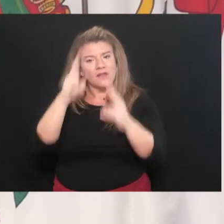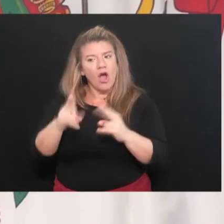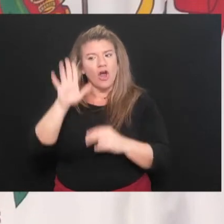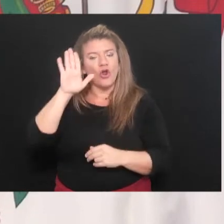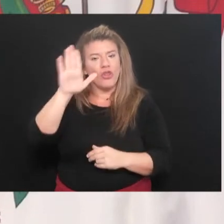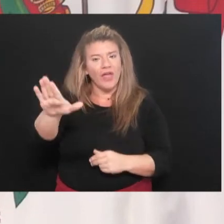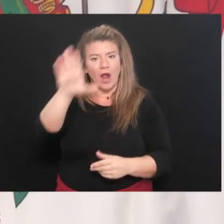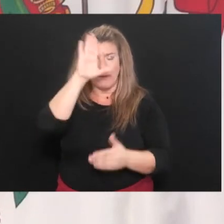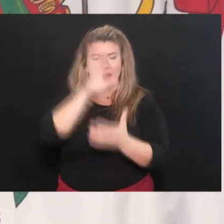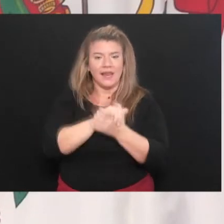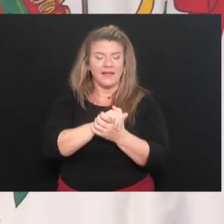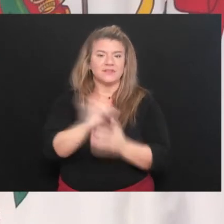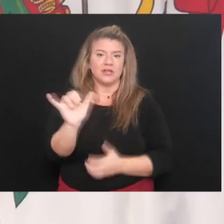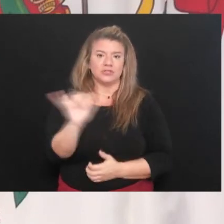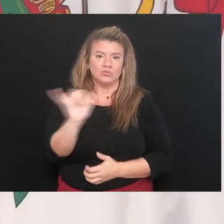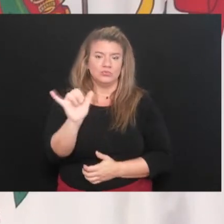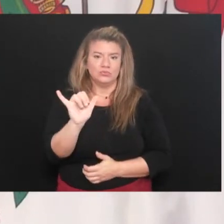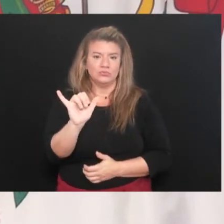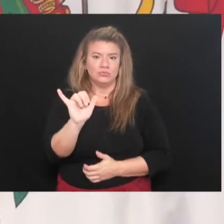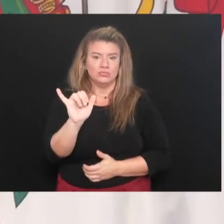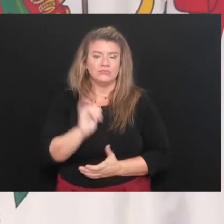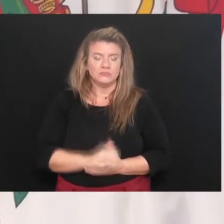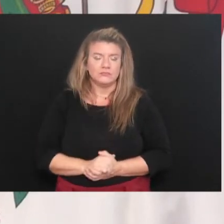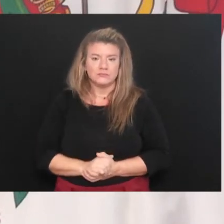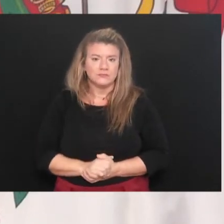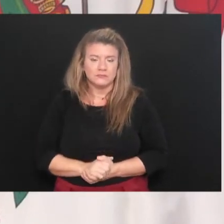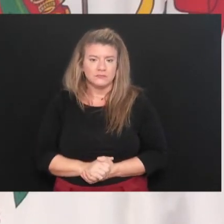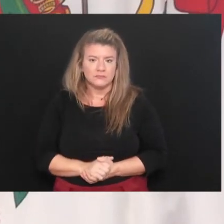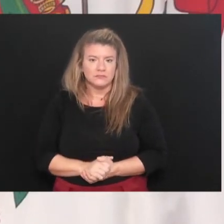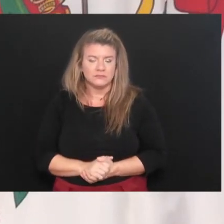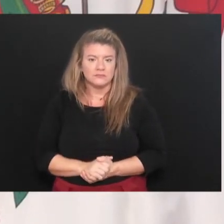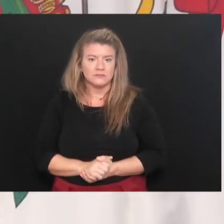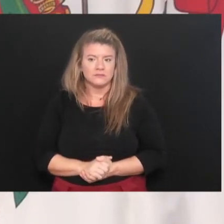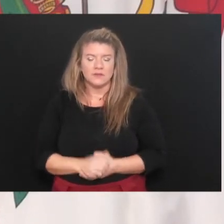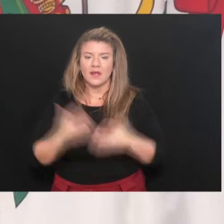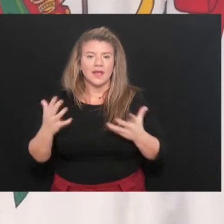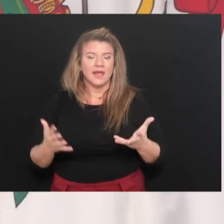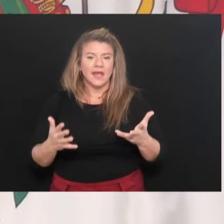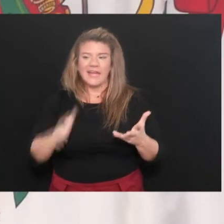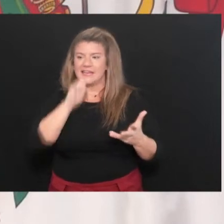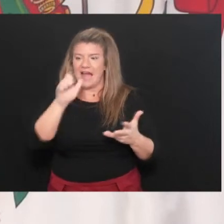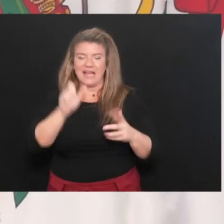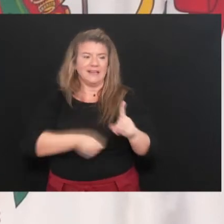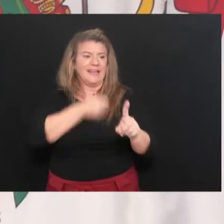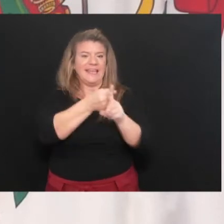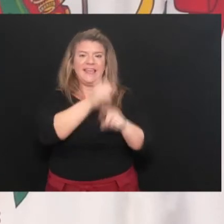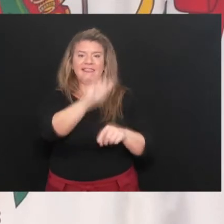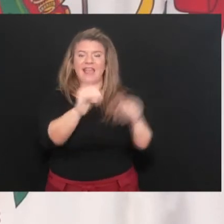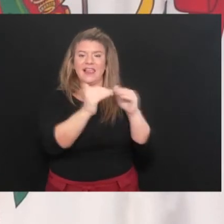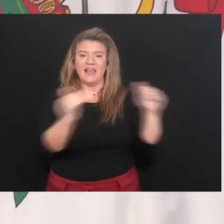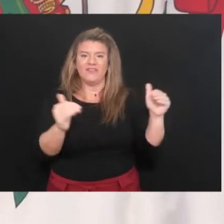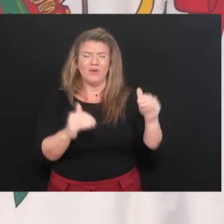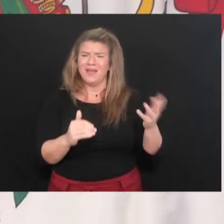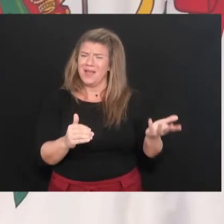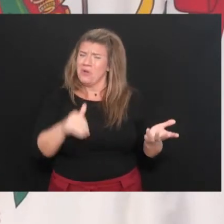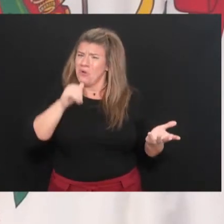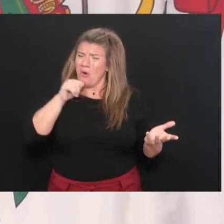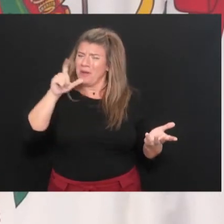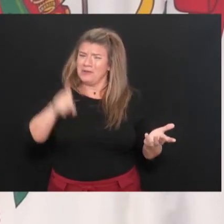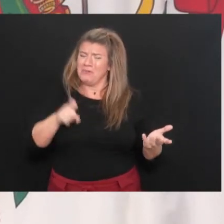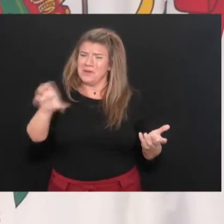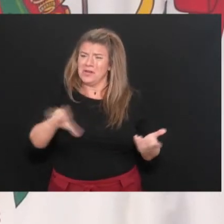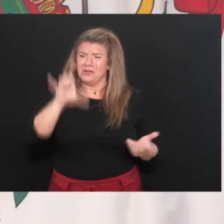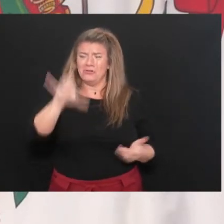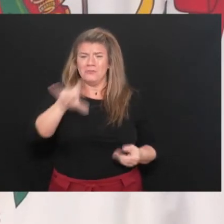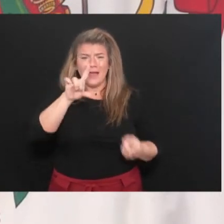as well and absolutely not get to this level. We do not need to be doing this to the